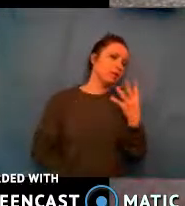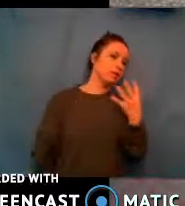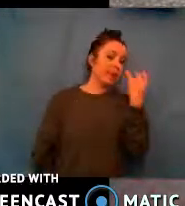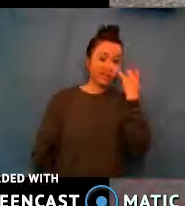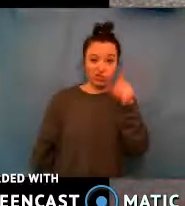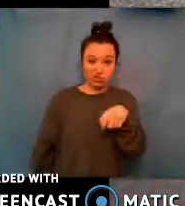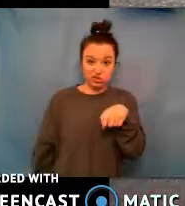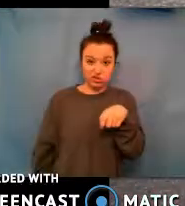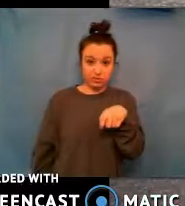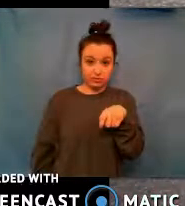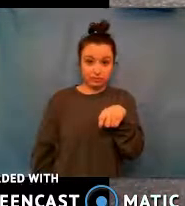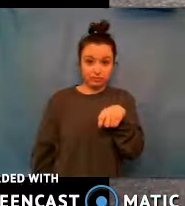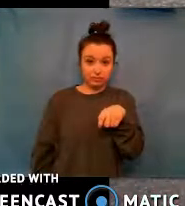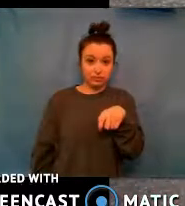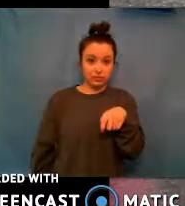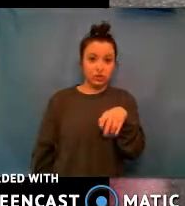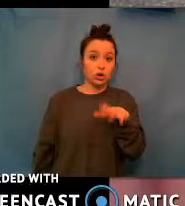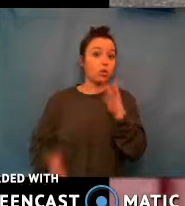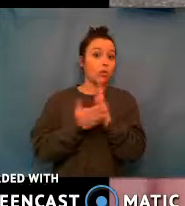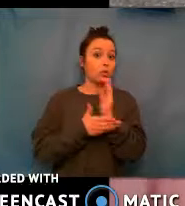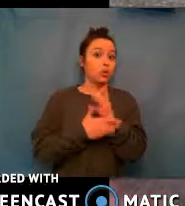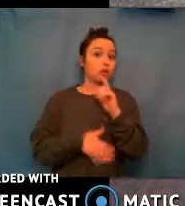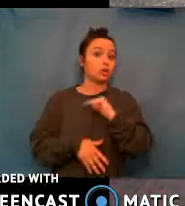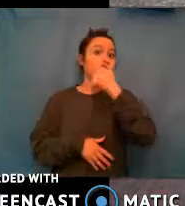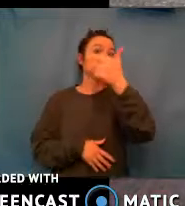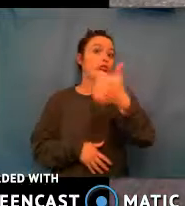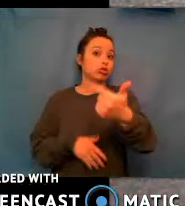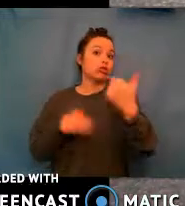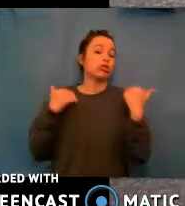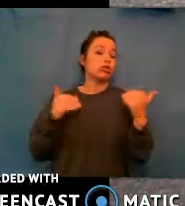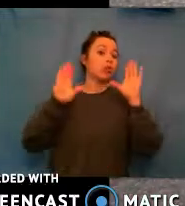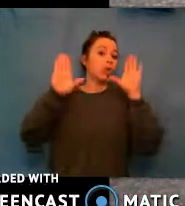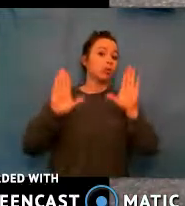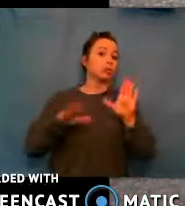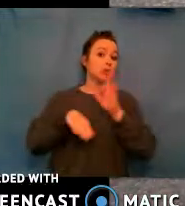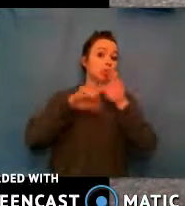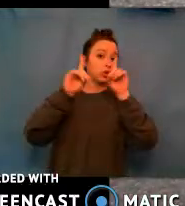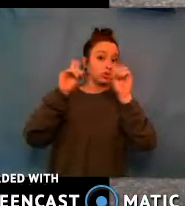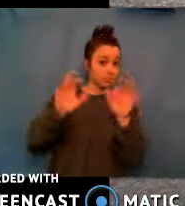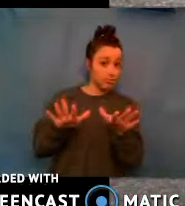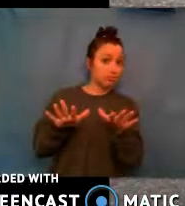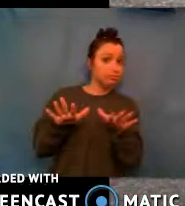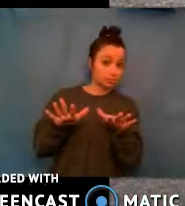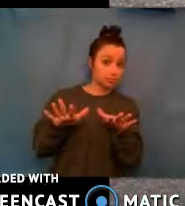need to draw a picture. All right, now it is your turn to go and do a great job on your math